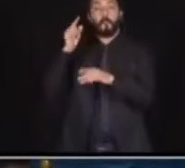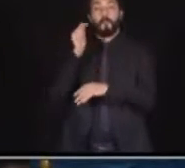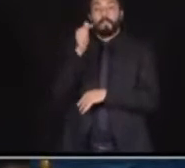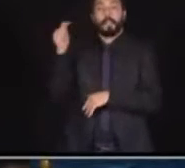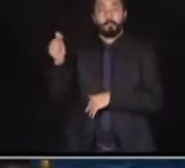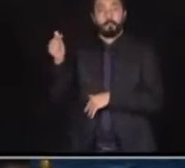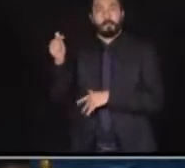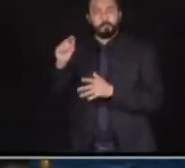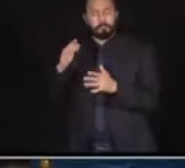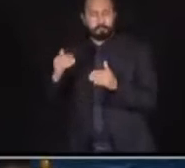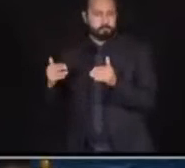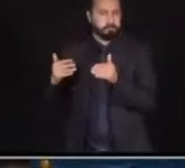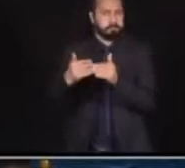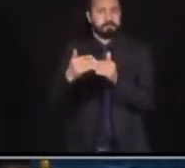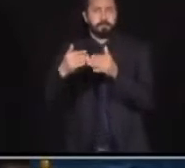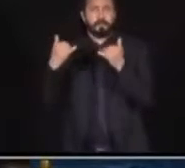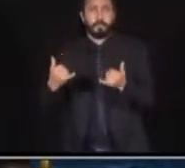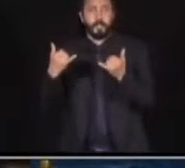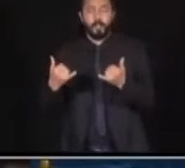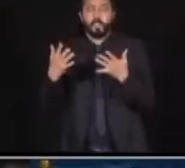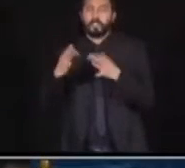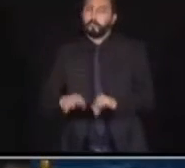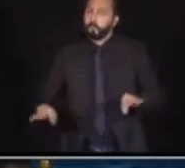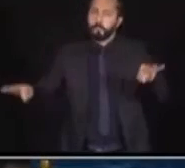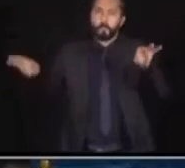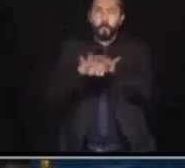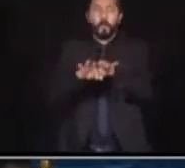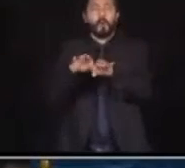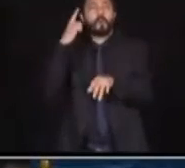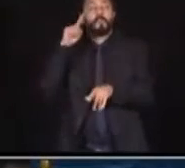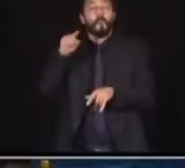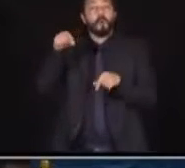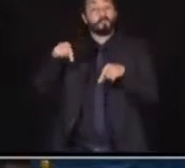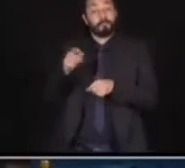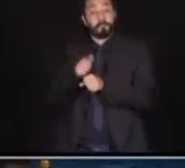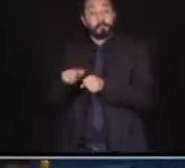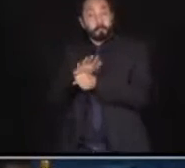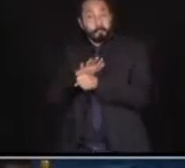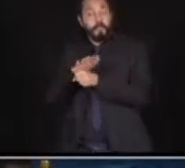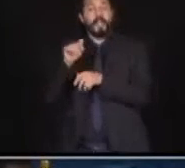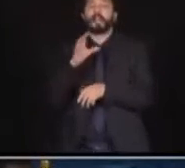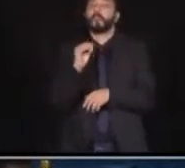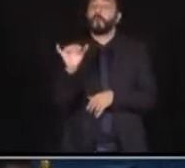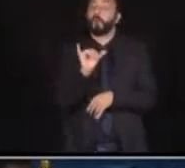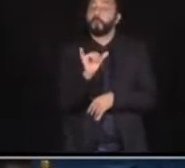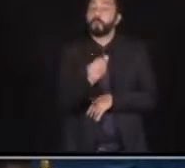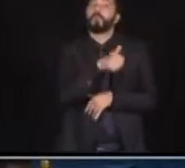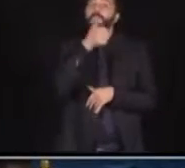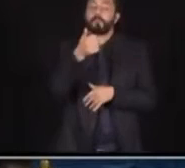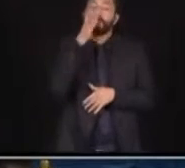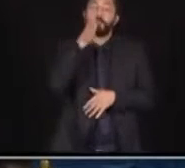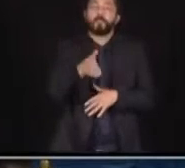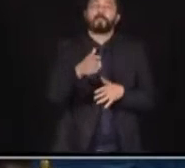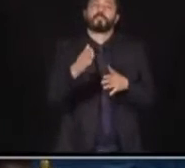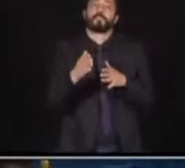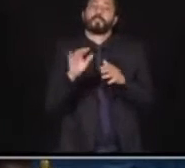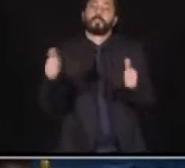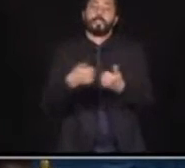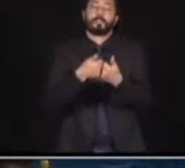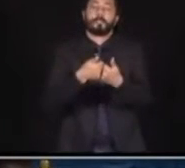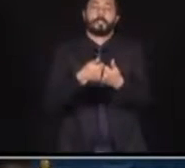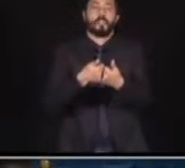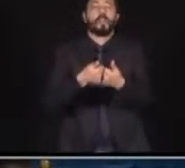ongoing response to the pandemic and future challenges. And that's something I look forward to sharing more details on in the coming